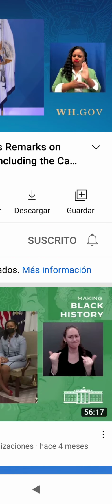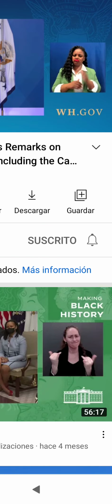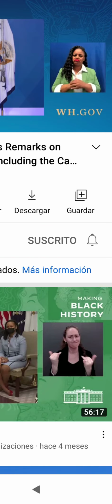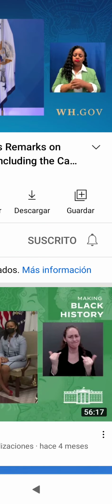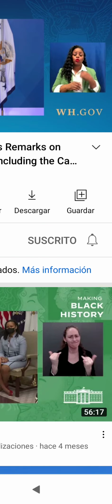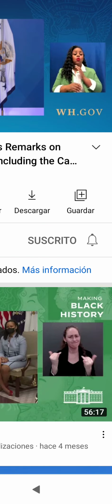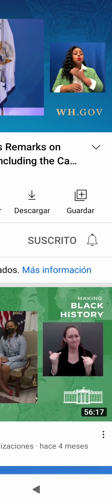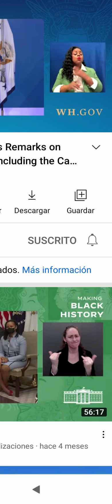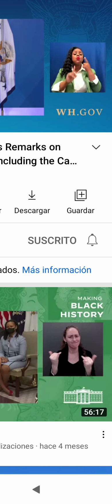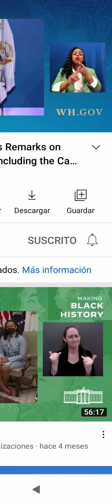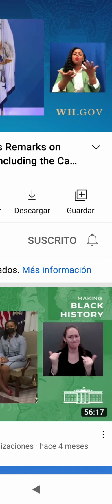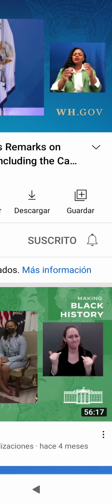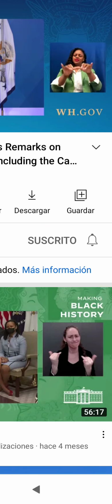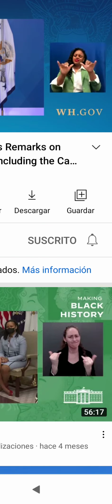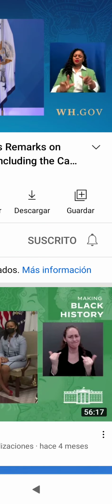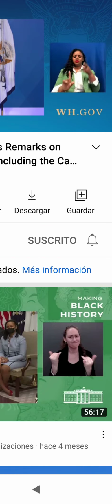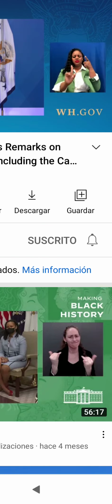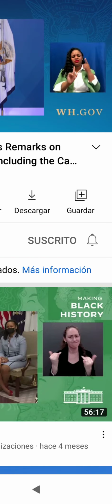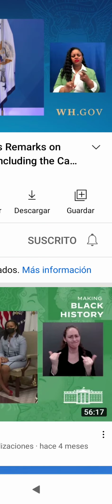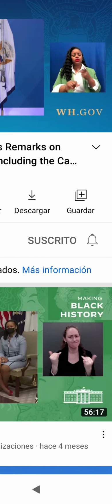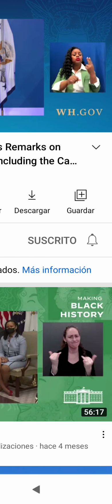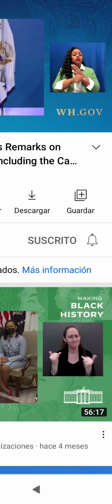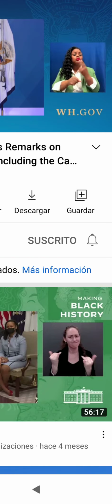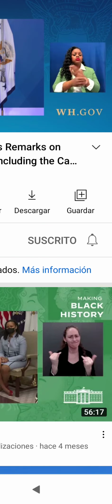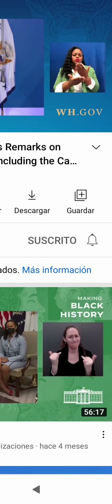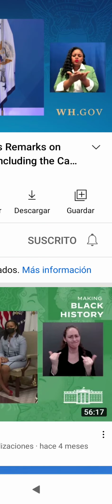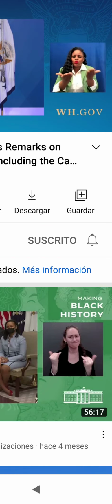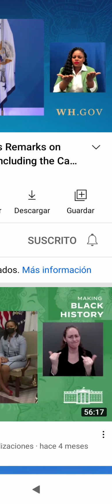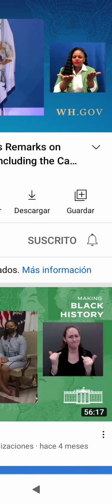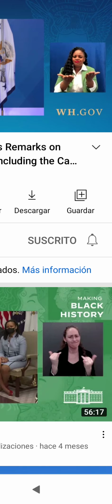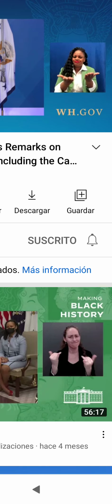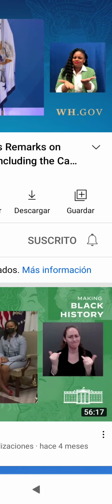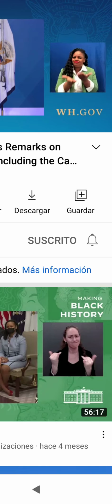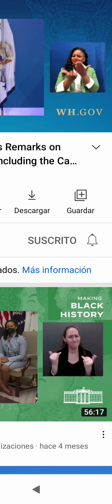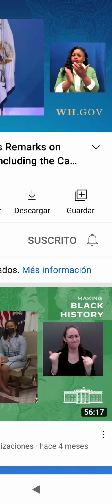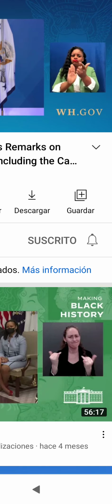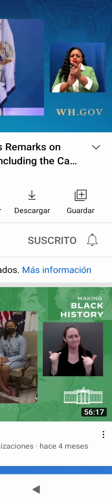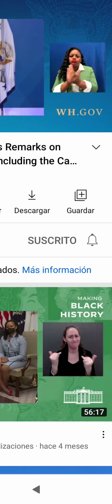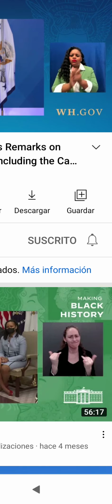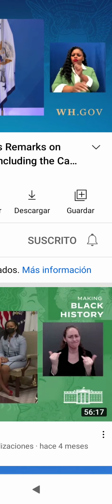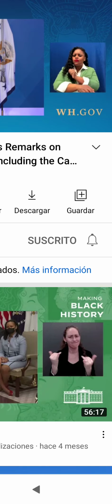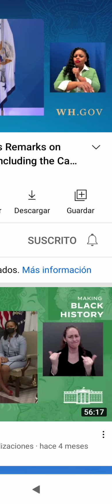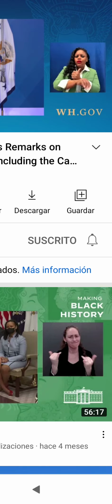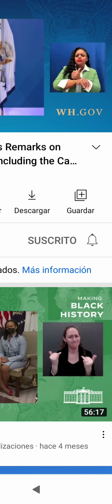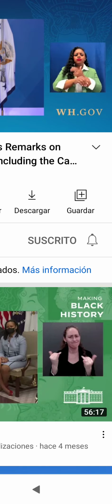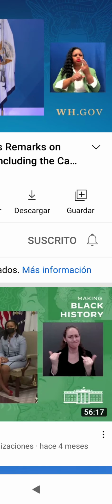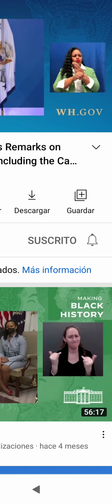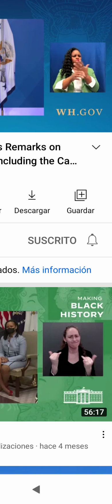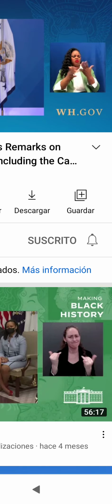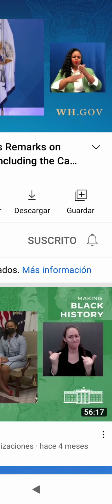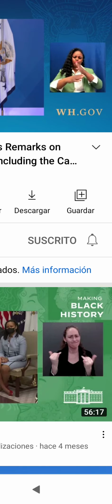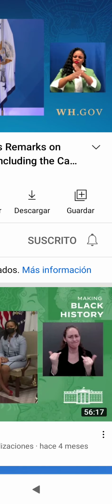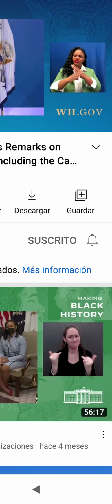same: to use our resources and our legal authorities to prevent and confront